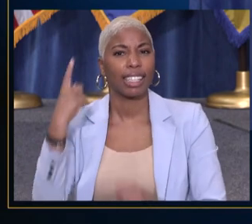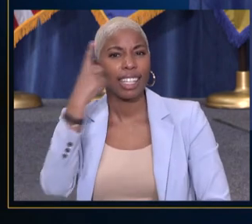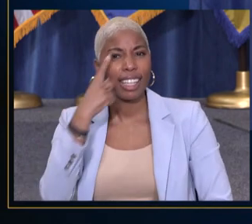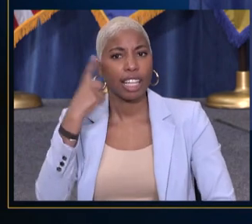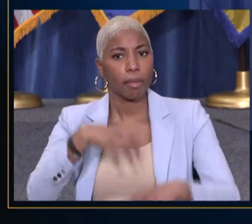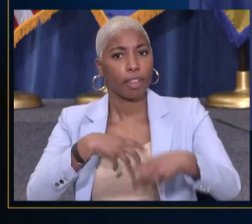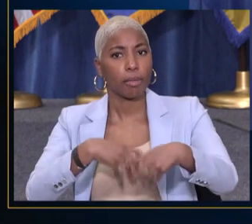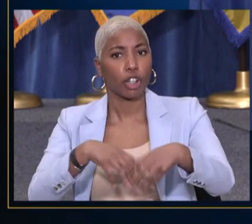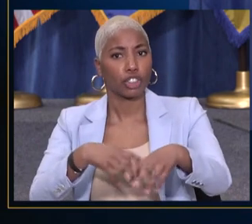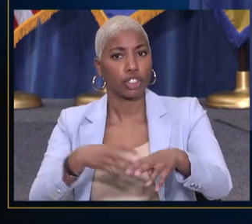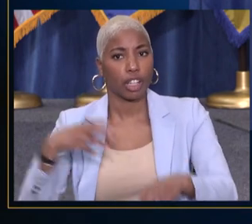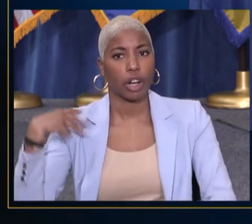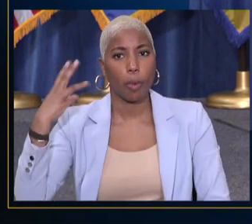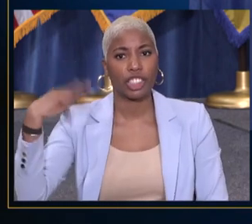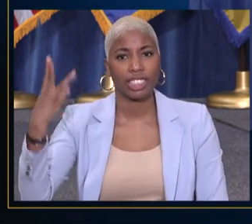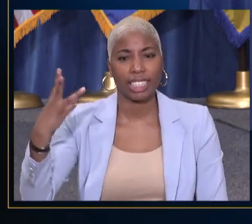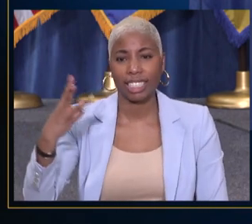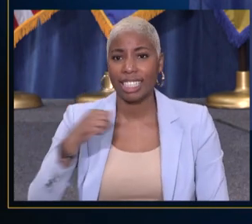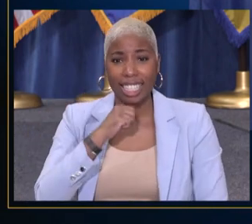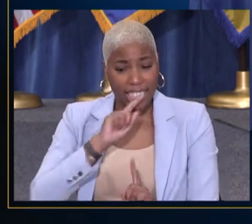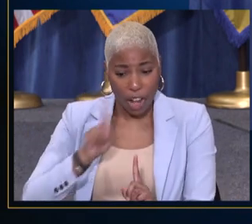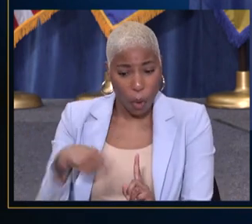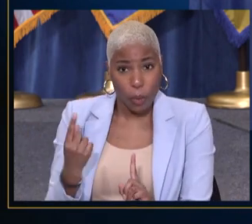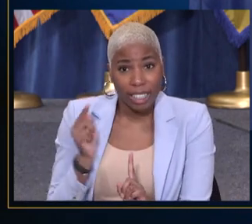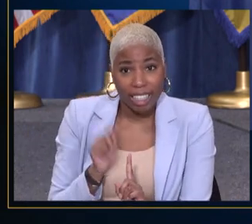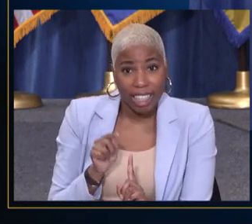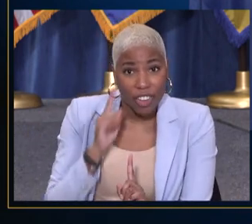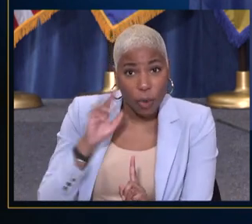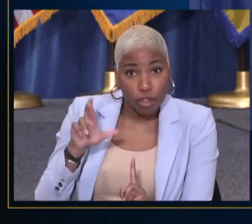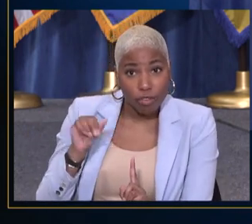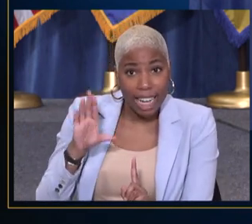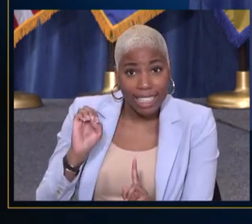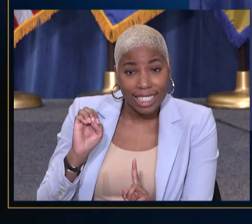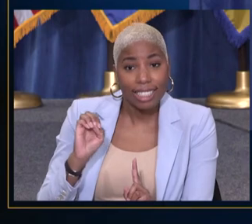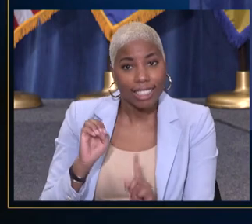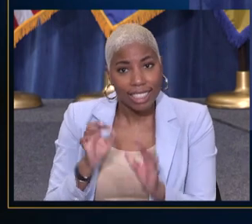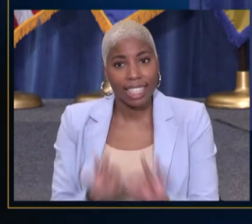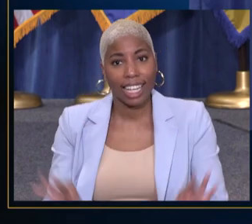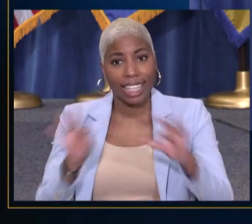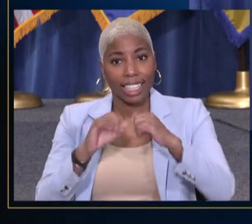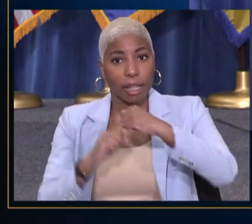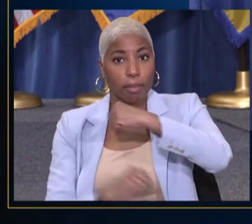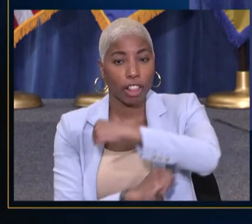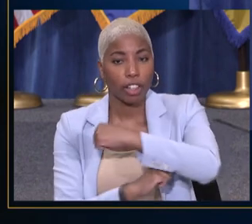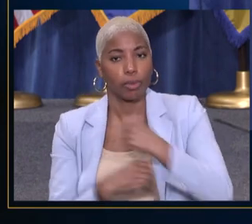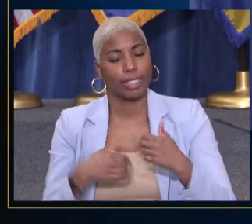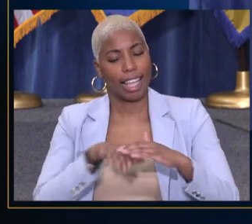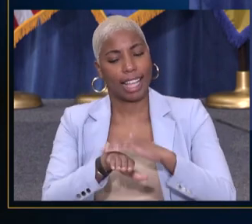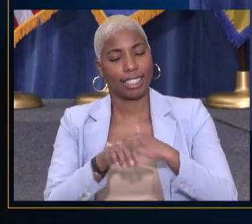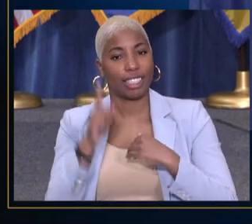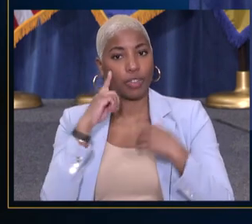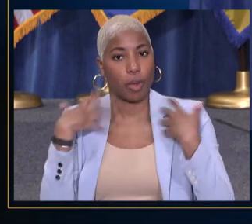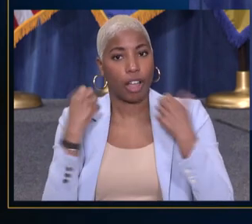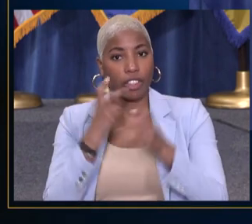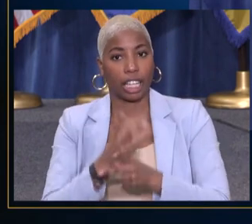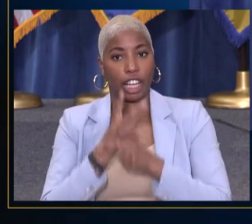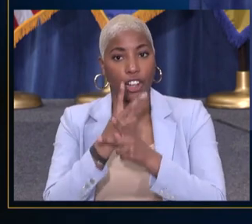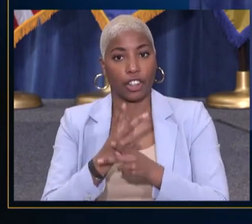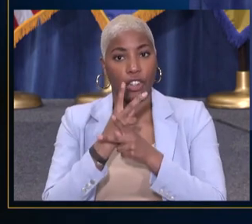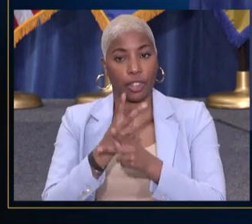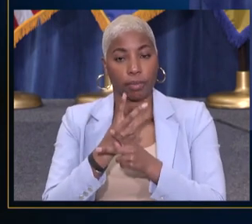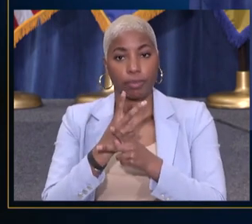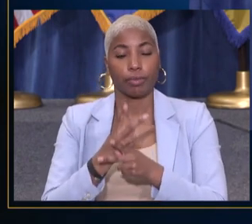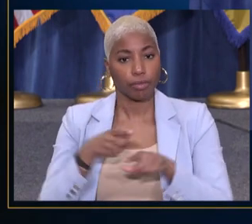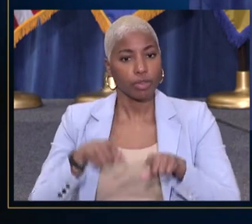more than that. A key pillar of the civil rights movement was access to health care. During Freedom